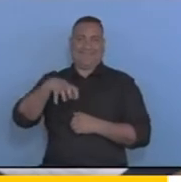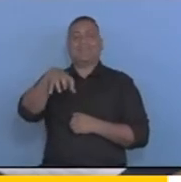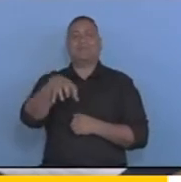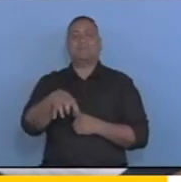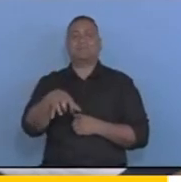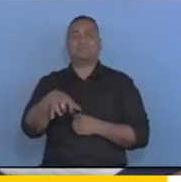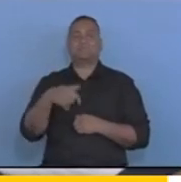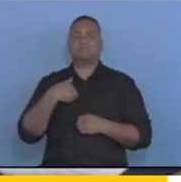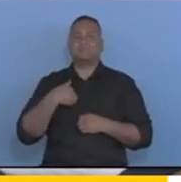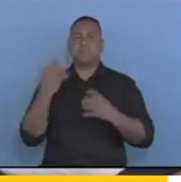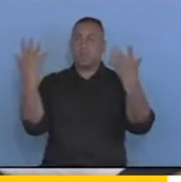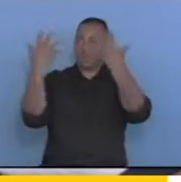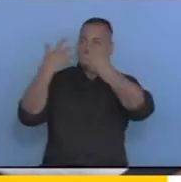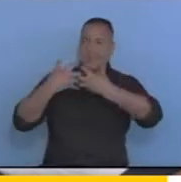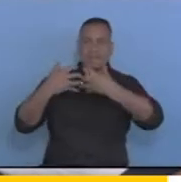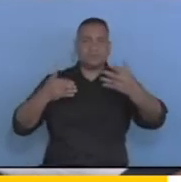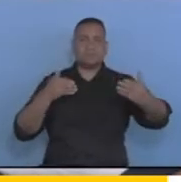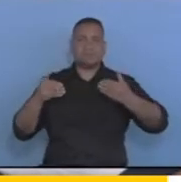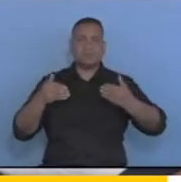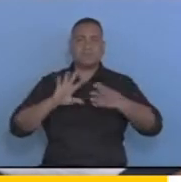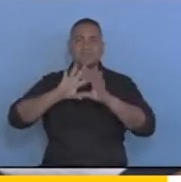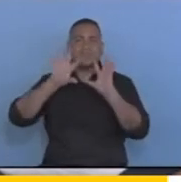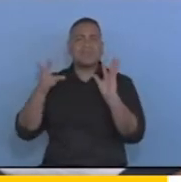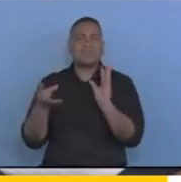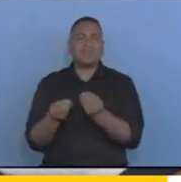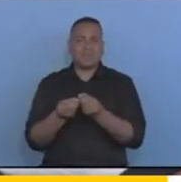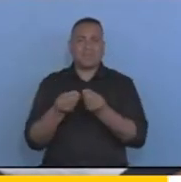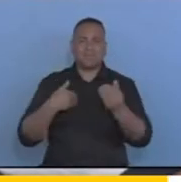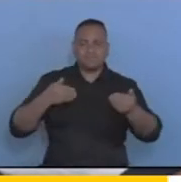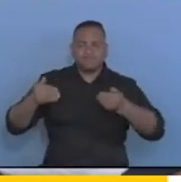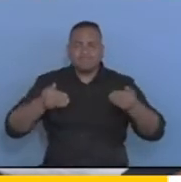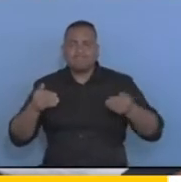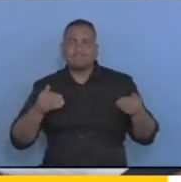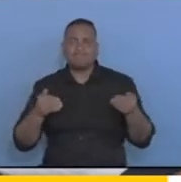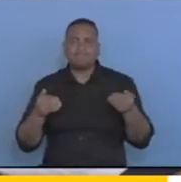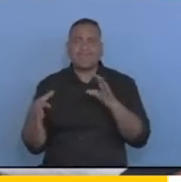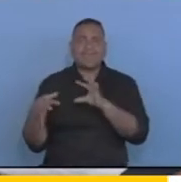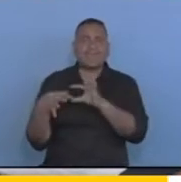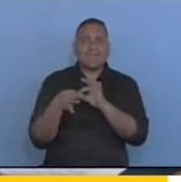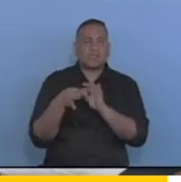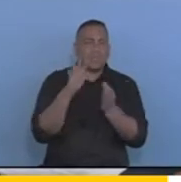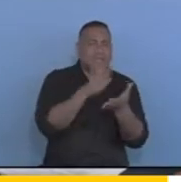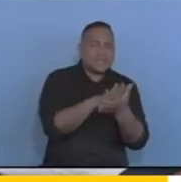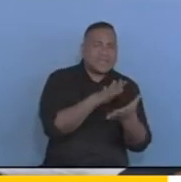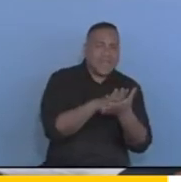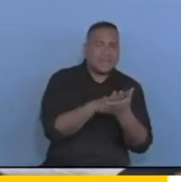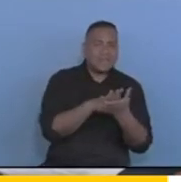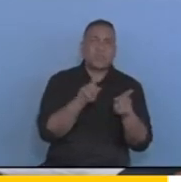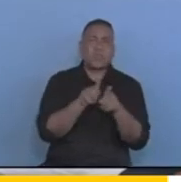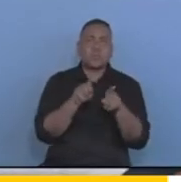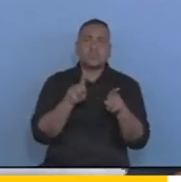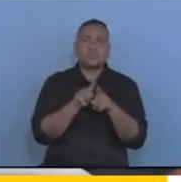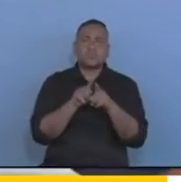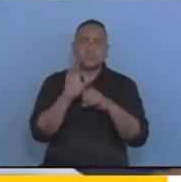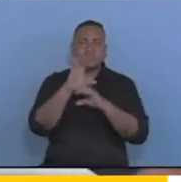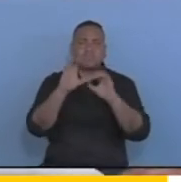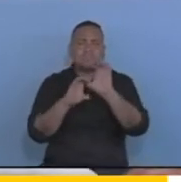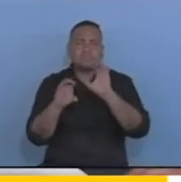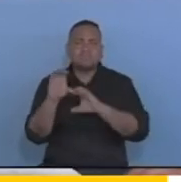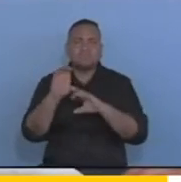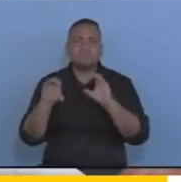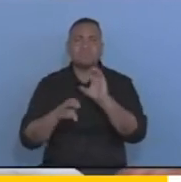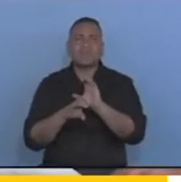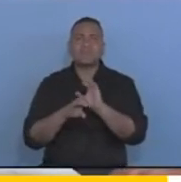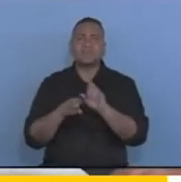operational activities. That is including the academic as well as brick and mortar items. I need to manage